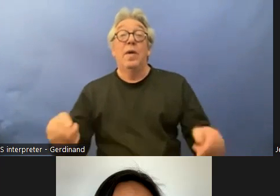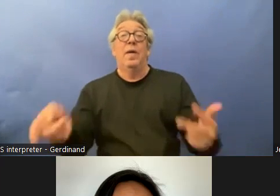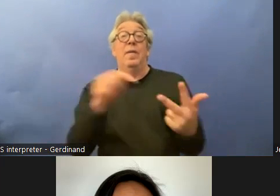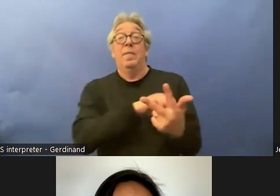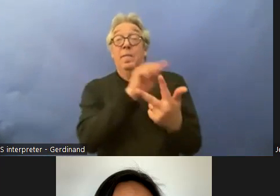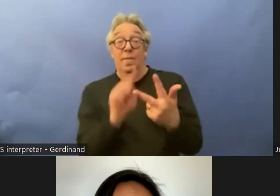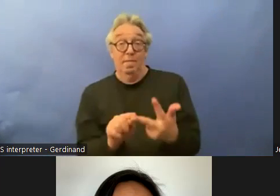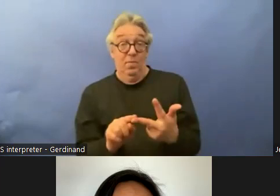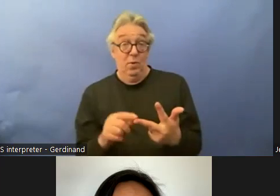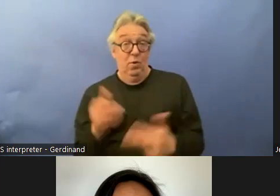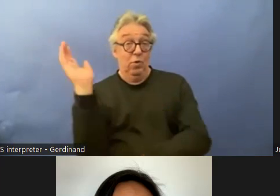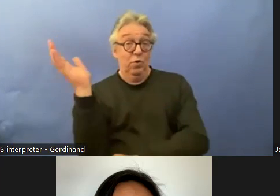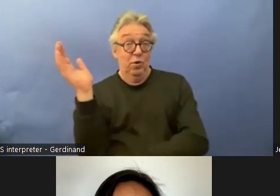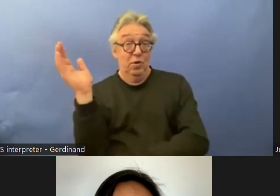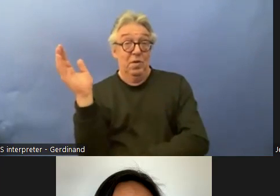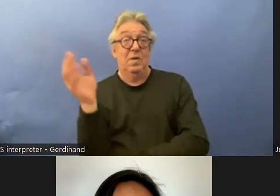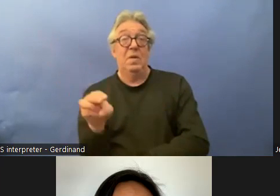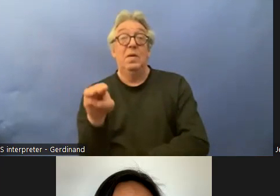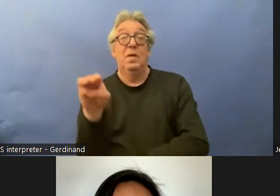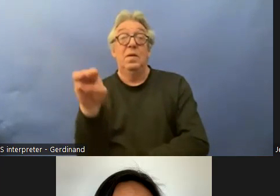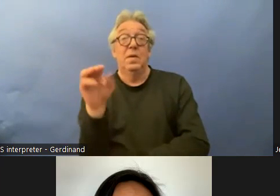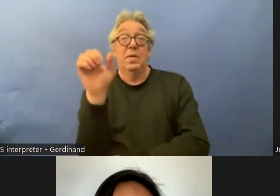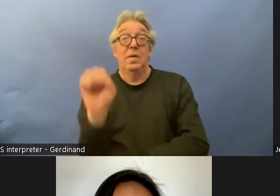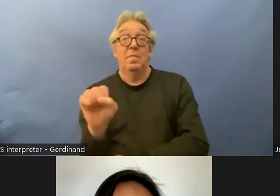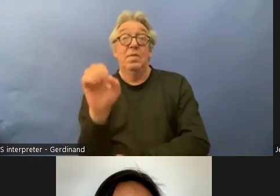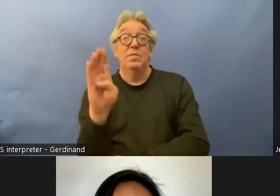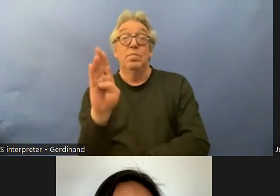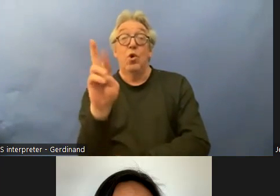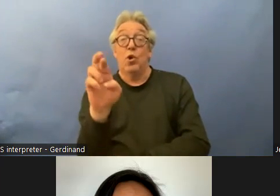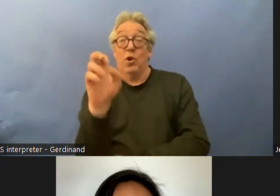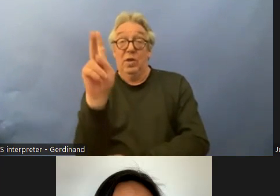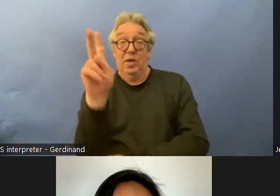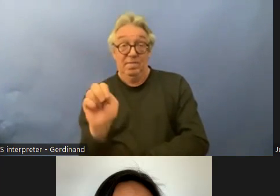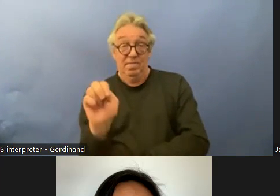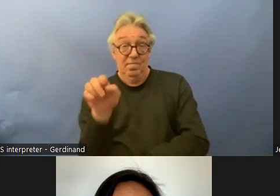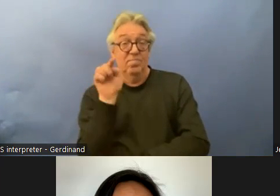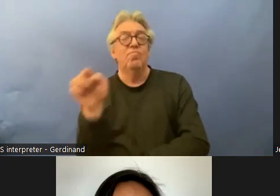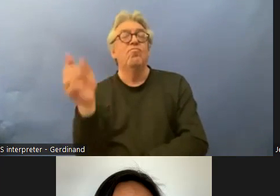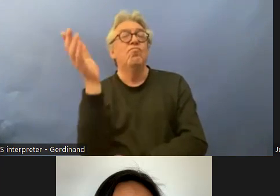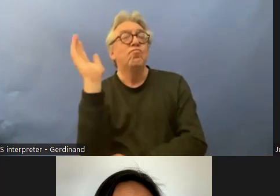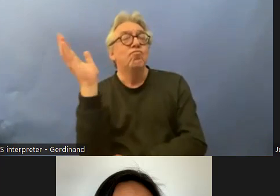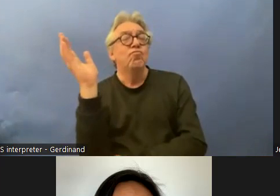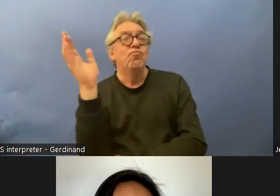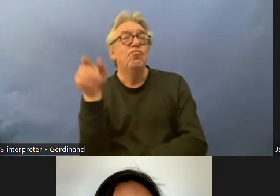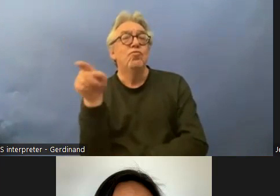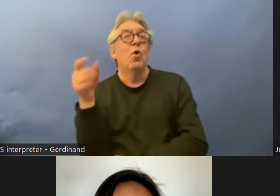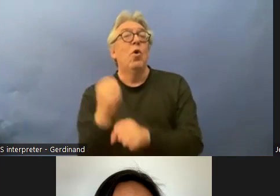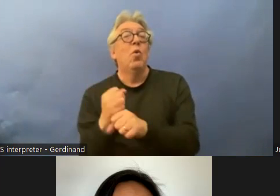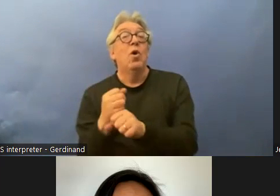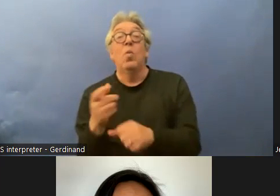will have Ms. Hini Stensenberg. She is working with the Finnish